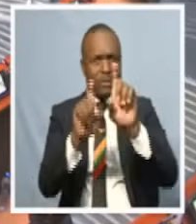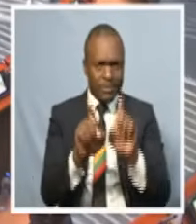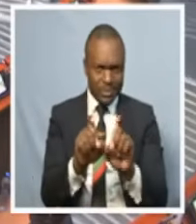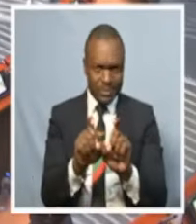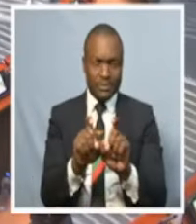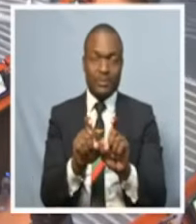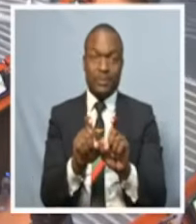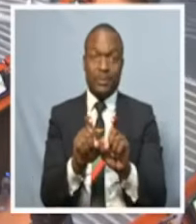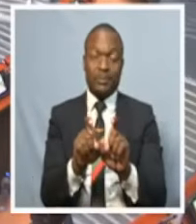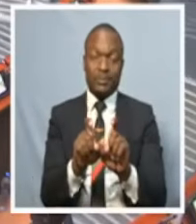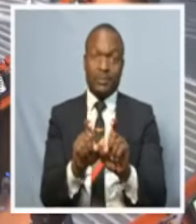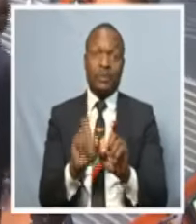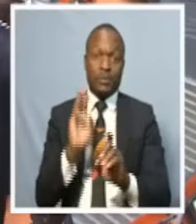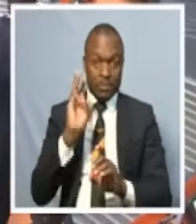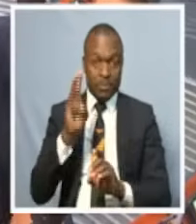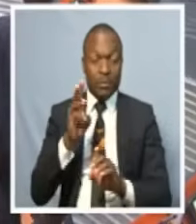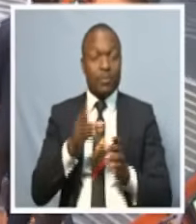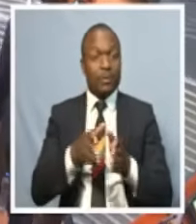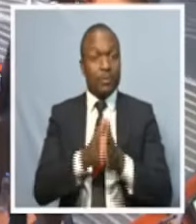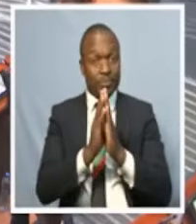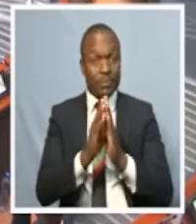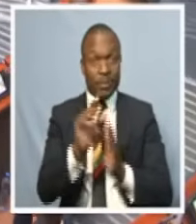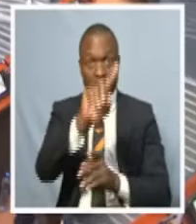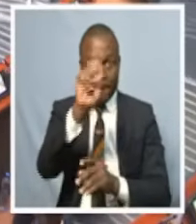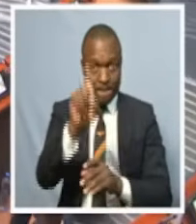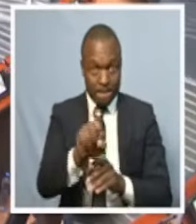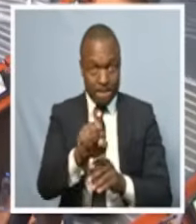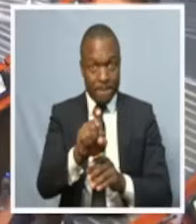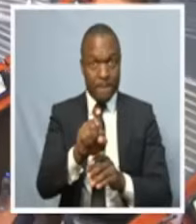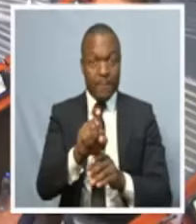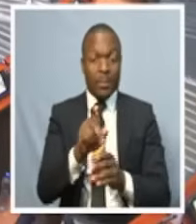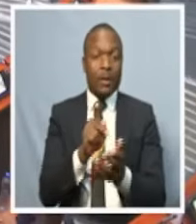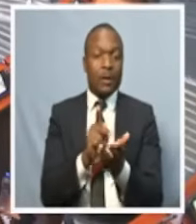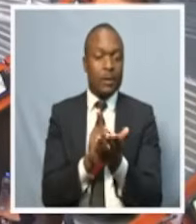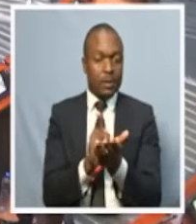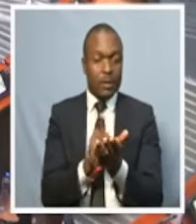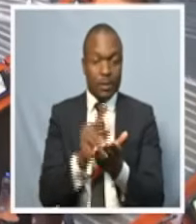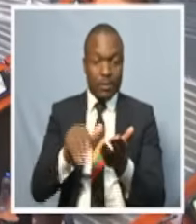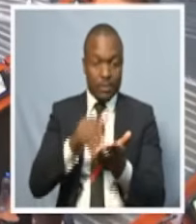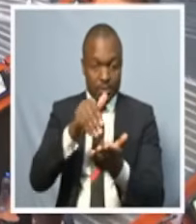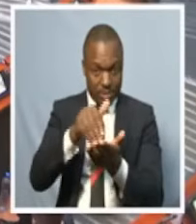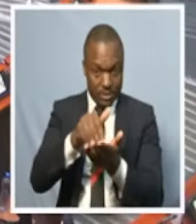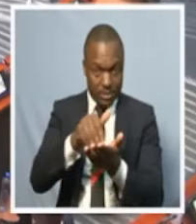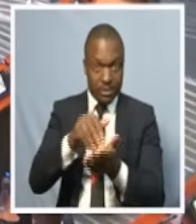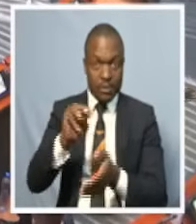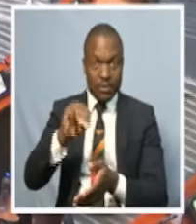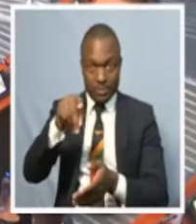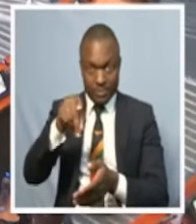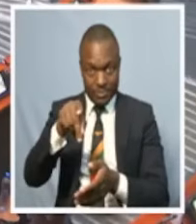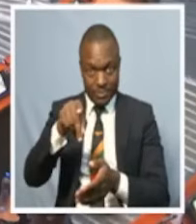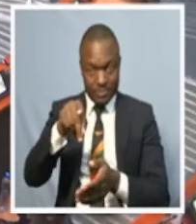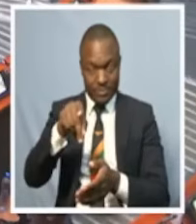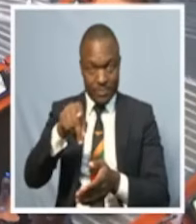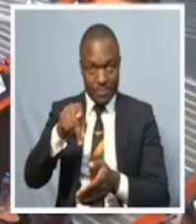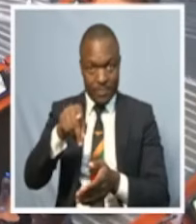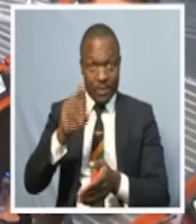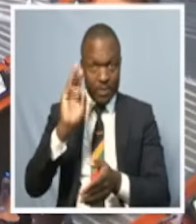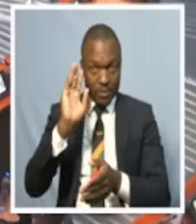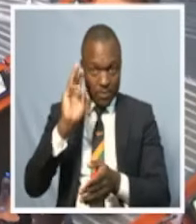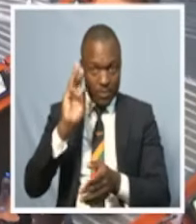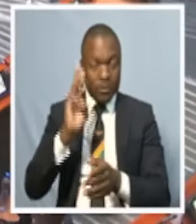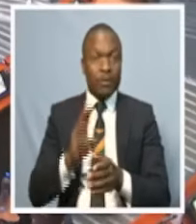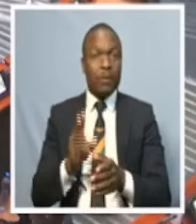do expect to be considered on the floor of the House is a question that will be posed by Kalabo Central Member of Parliament. That's Mr. Chingamyutu, directed